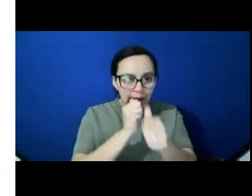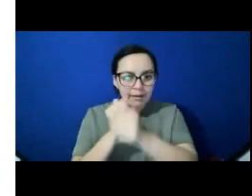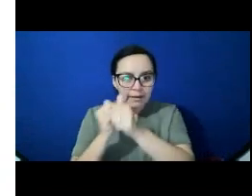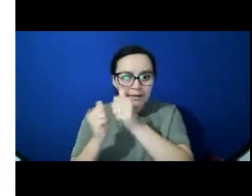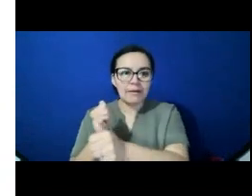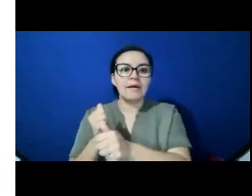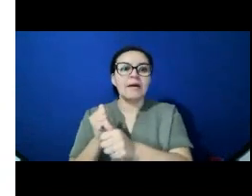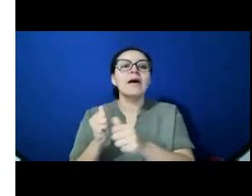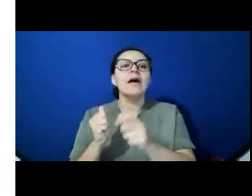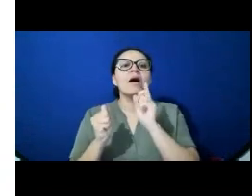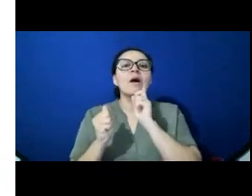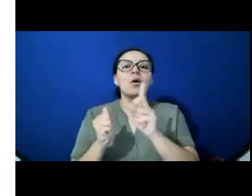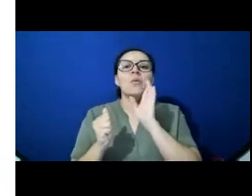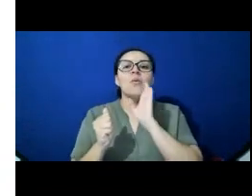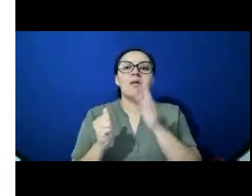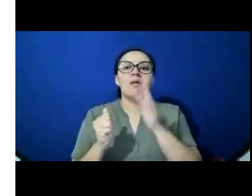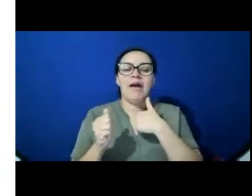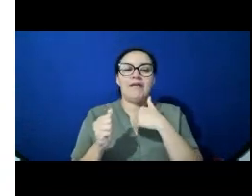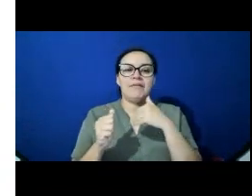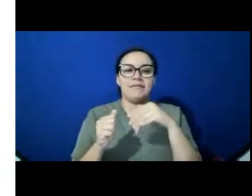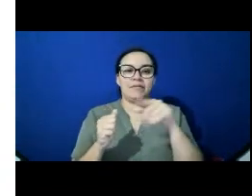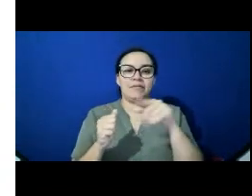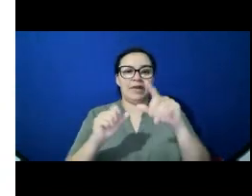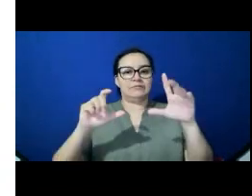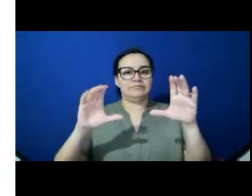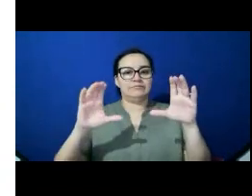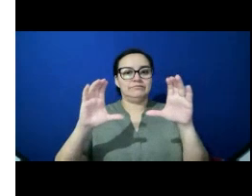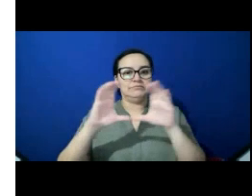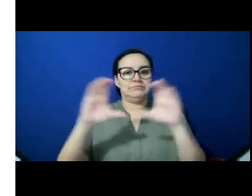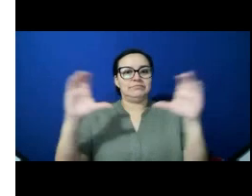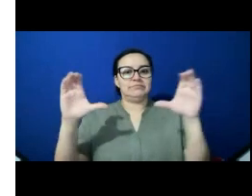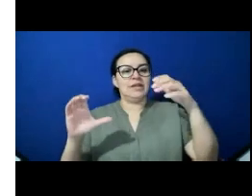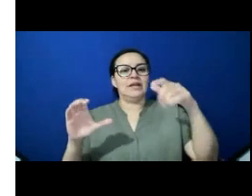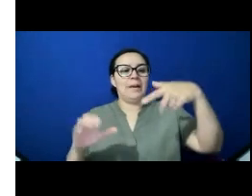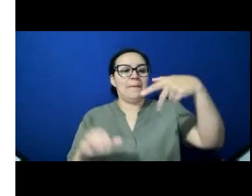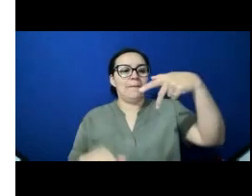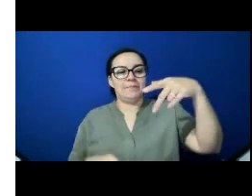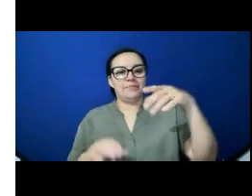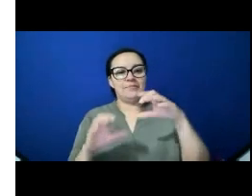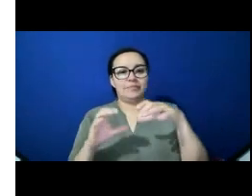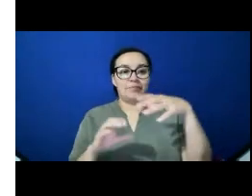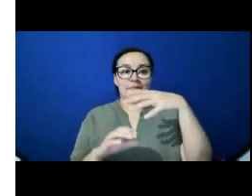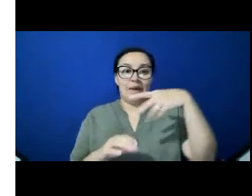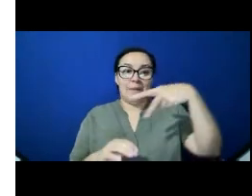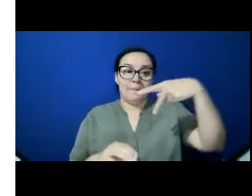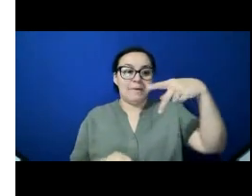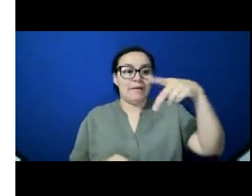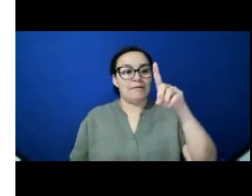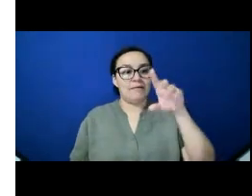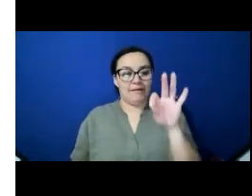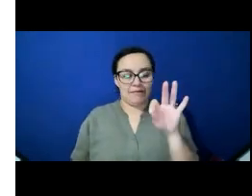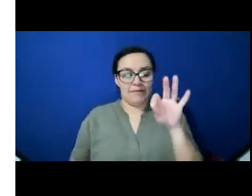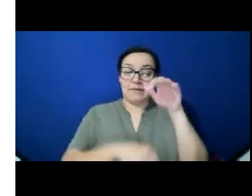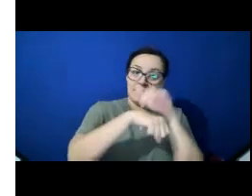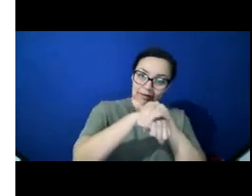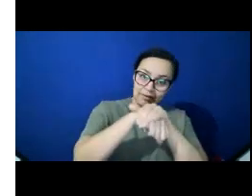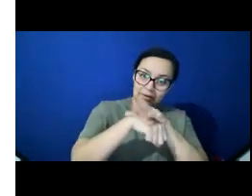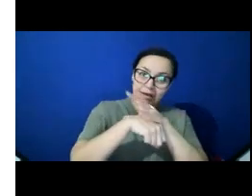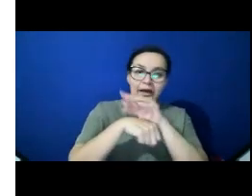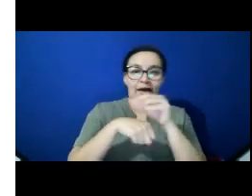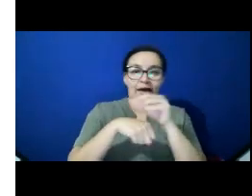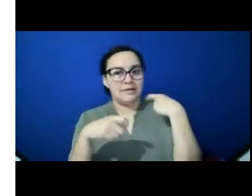tener acceso you're a going to be este able to documento access en this PDF, tanto document en español in y en inglés, PDF, así como both in accesar English cuando and usted tenga